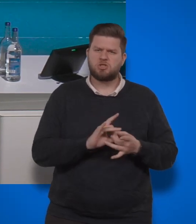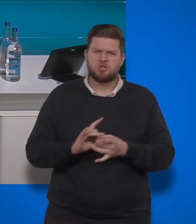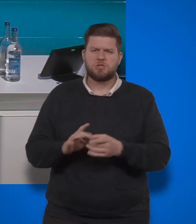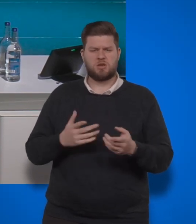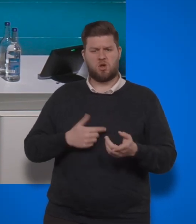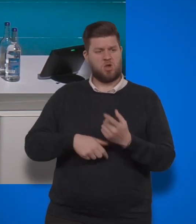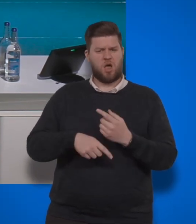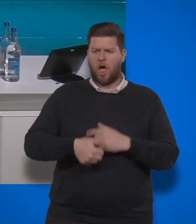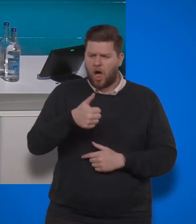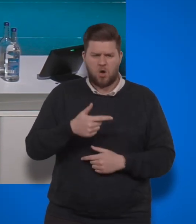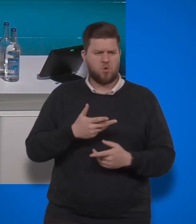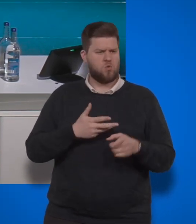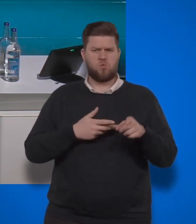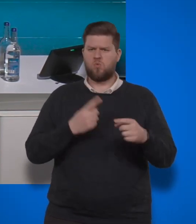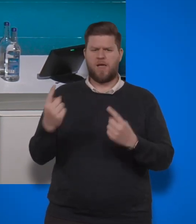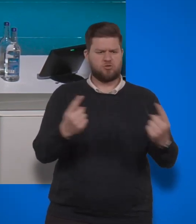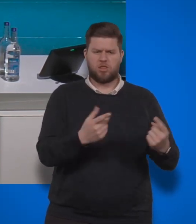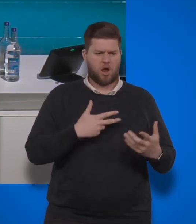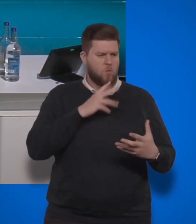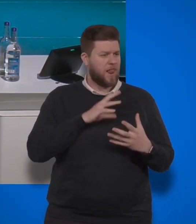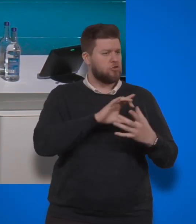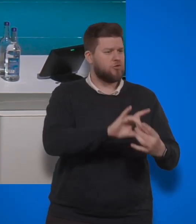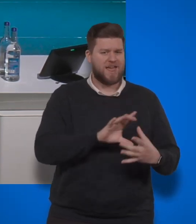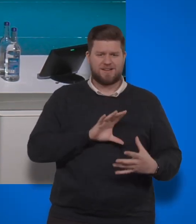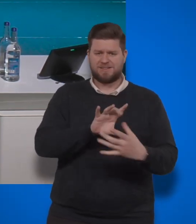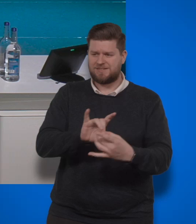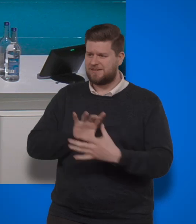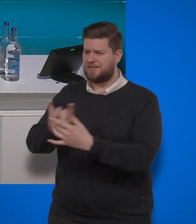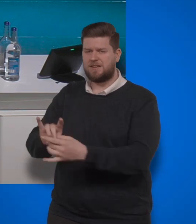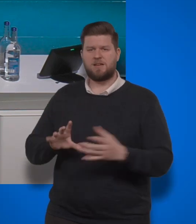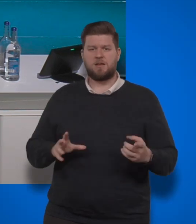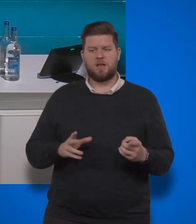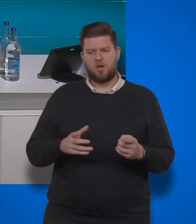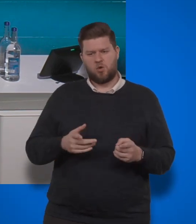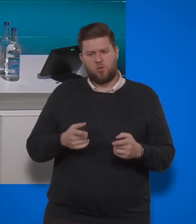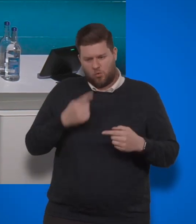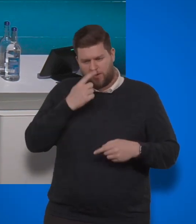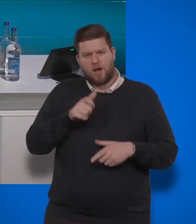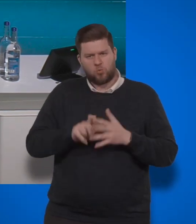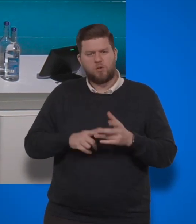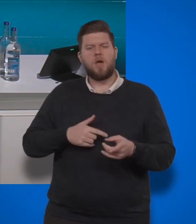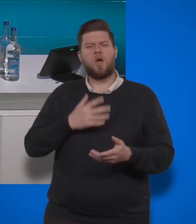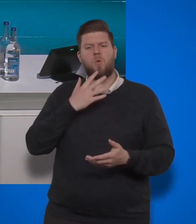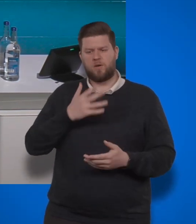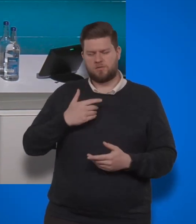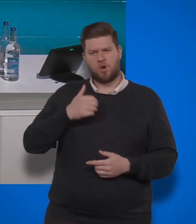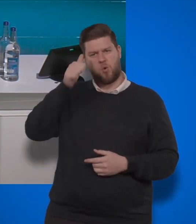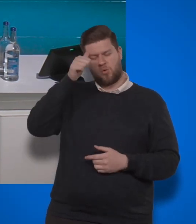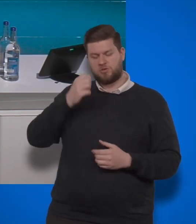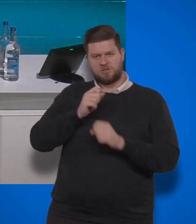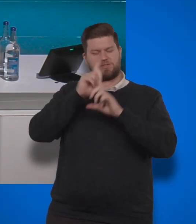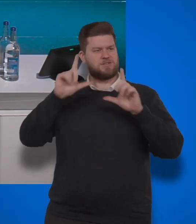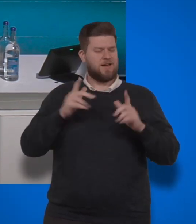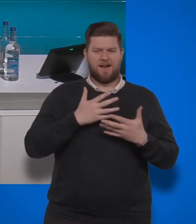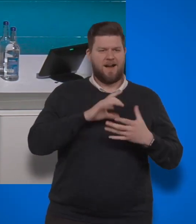to relate to one another, which is only possible when we're conscious. You can't relate to somebody who's comatose, who's in